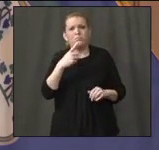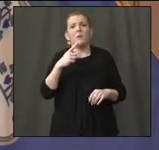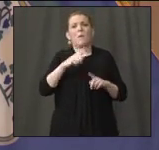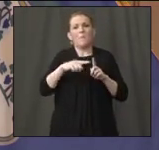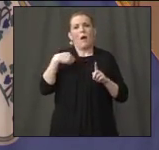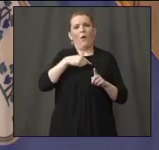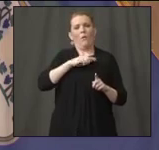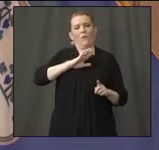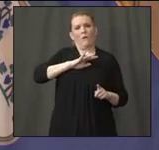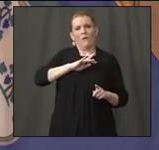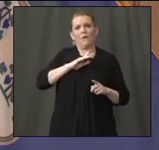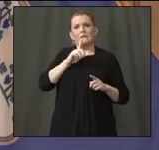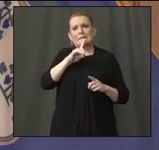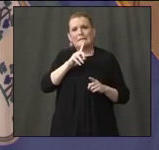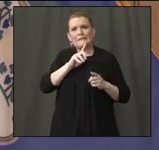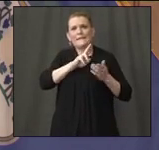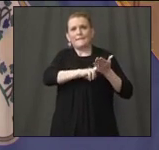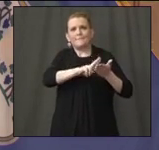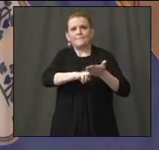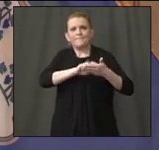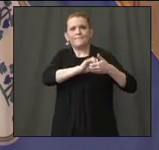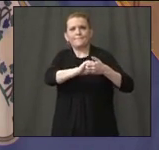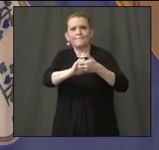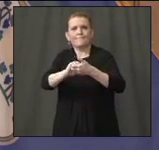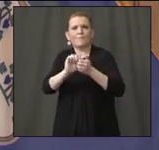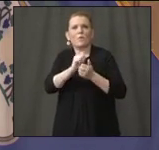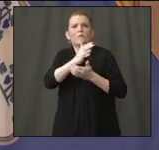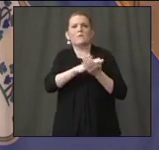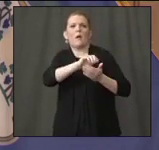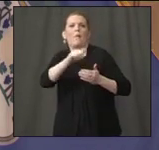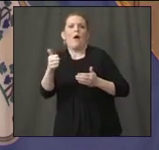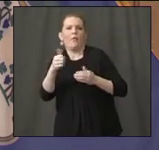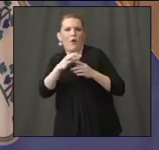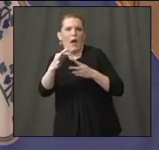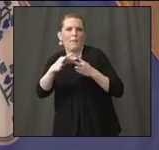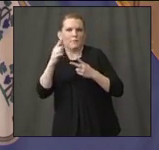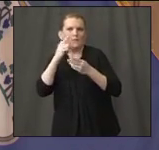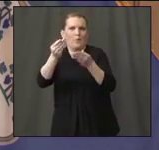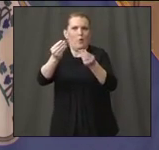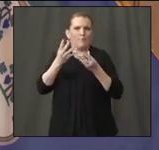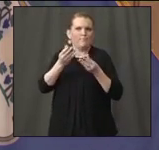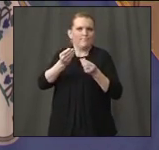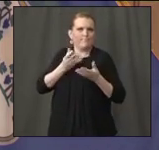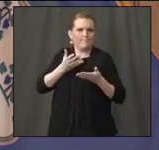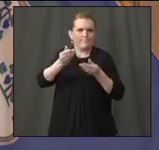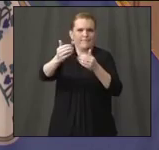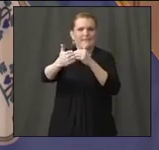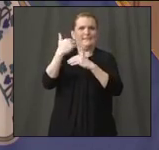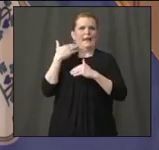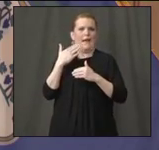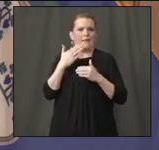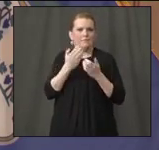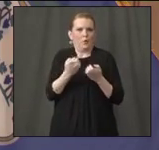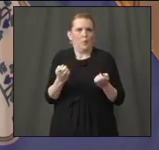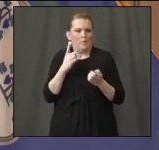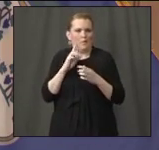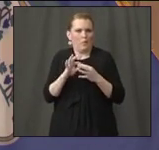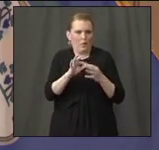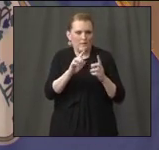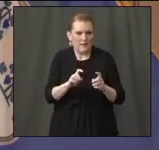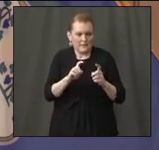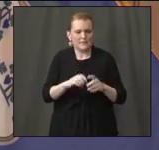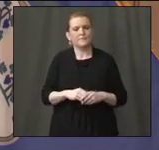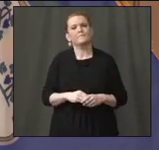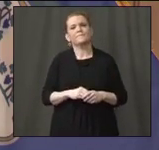know, a few weeks ago, I talked to the CEO of CVS, Larry Merlot, said